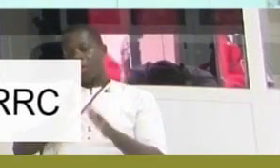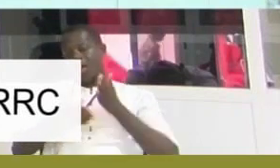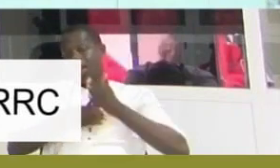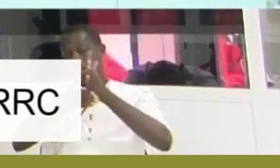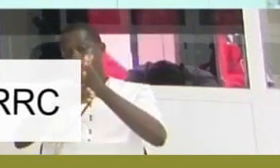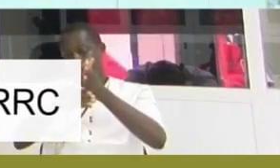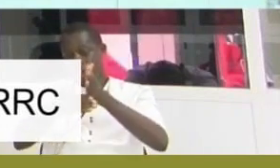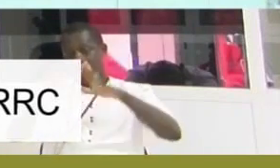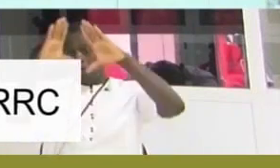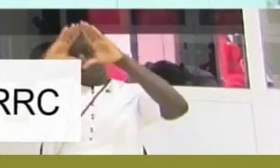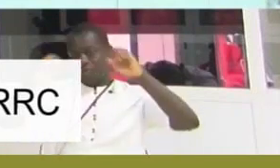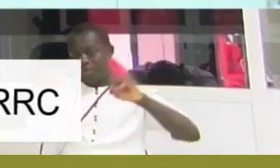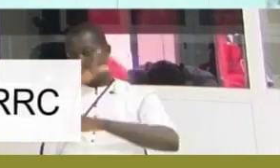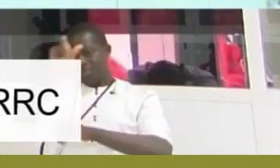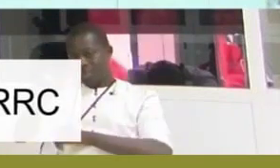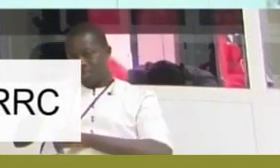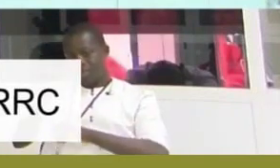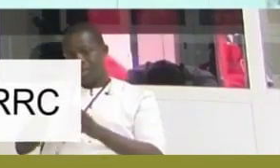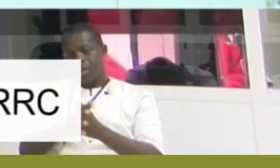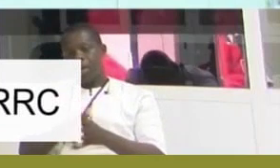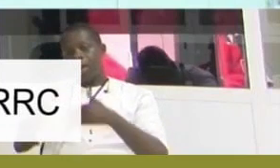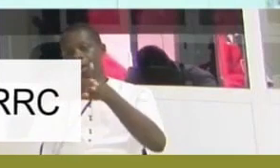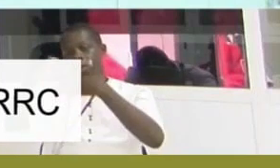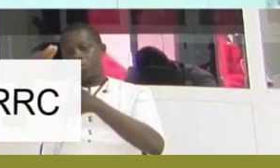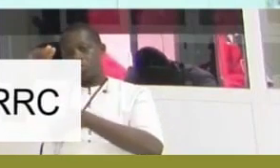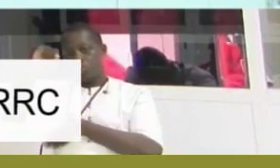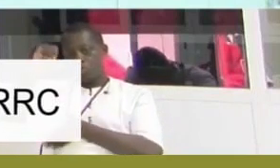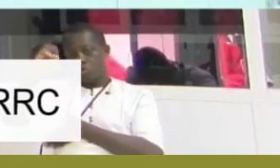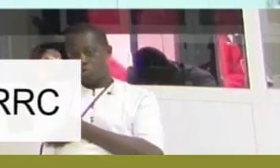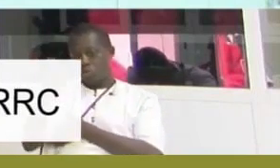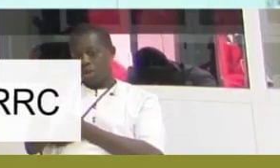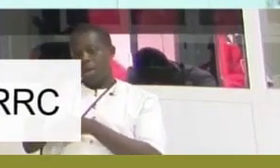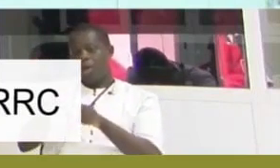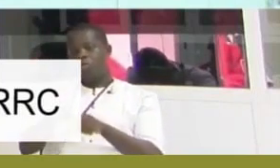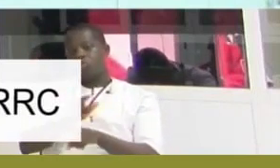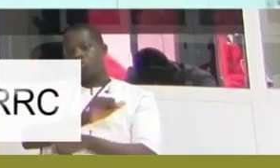our leaders, who were the officers, Major Noah Baji,